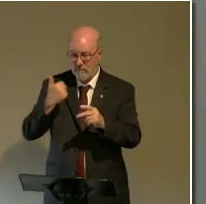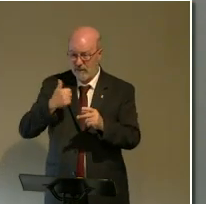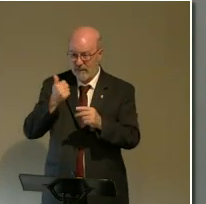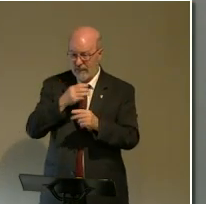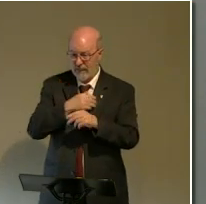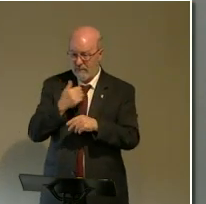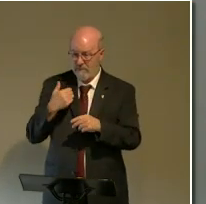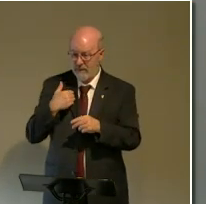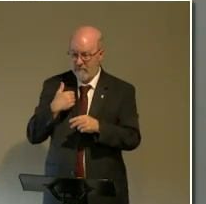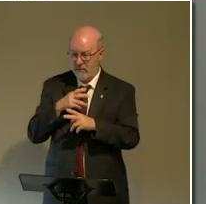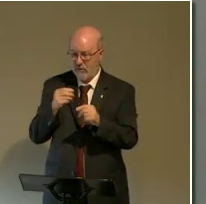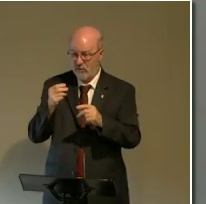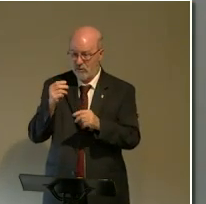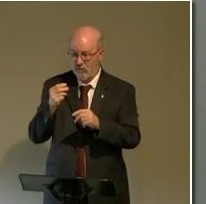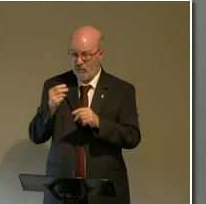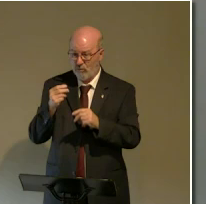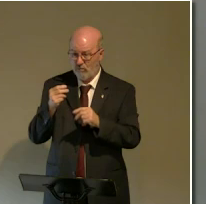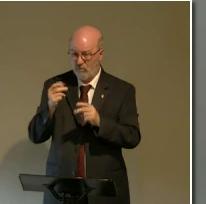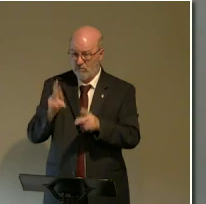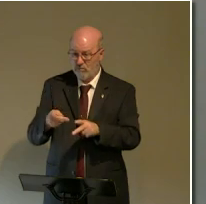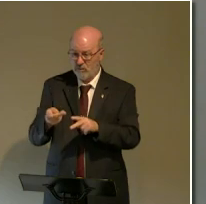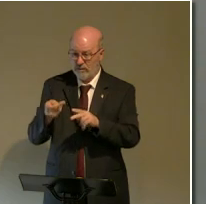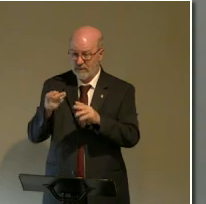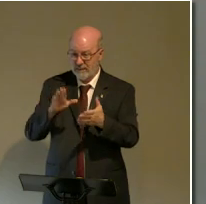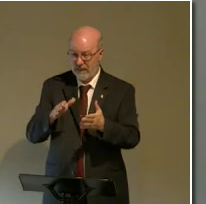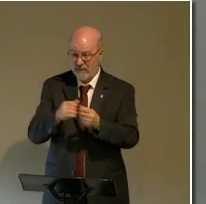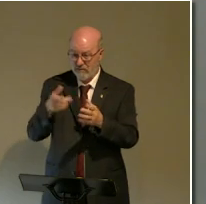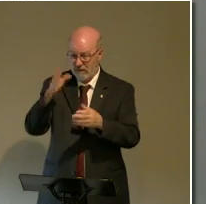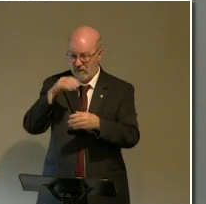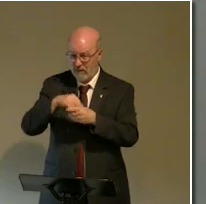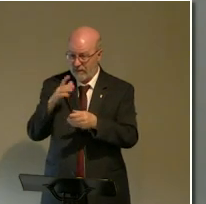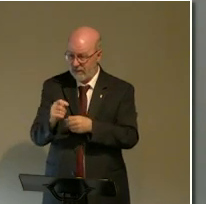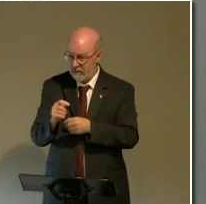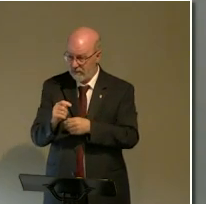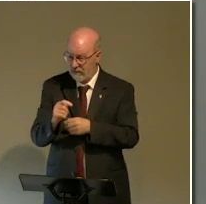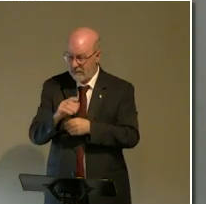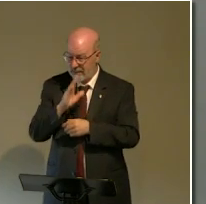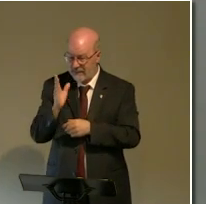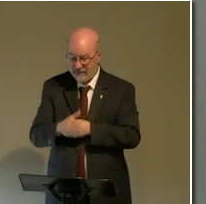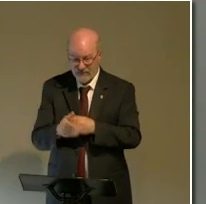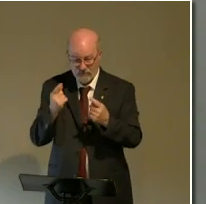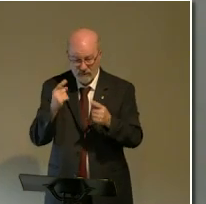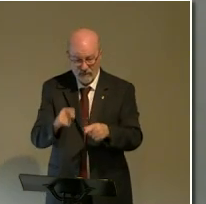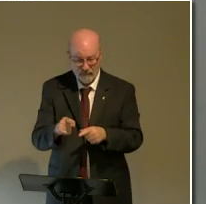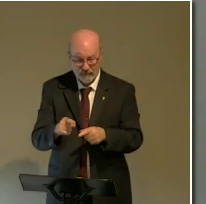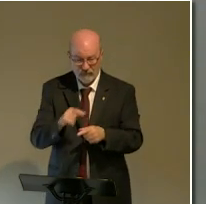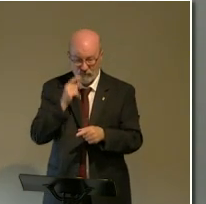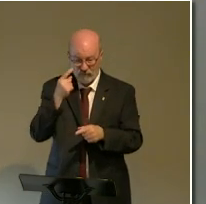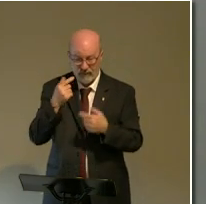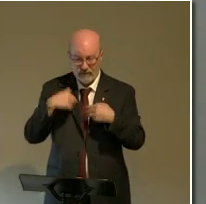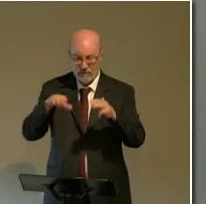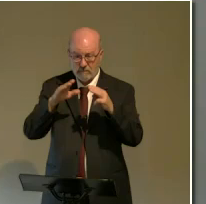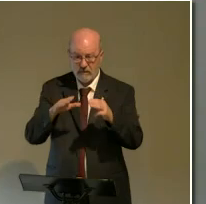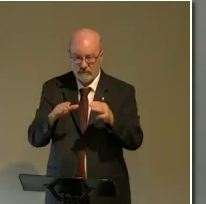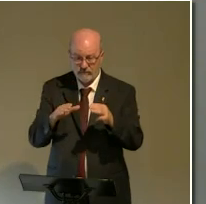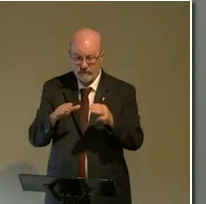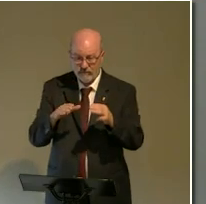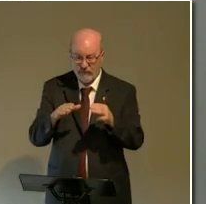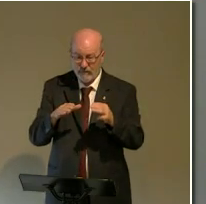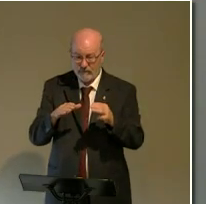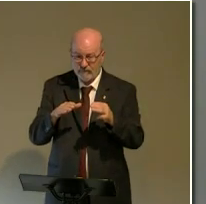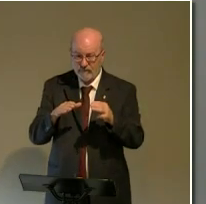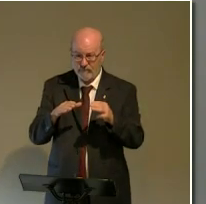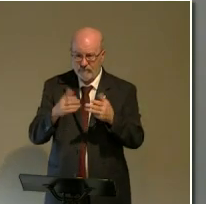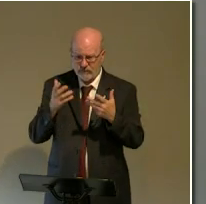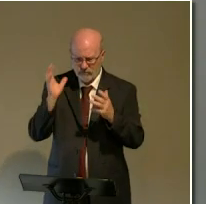members and no civilian dying without God being in it? Never. If you don't think that's a miracle, you are